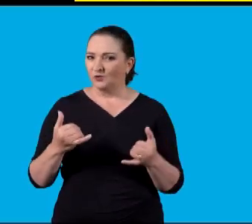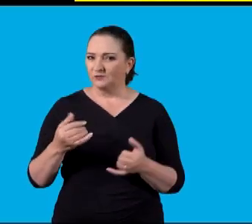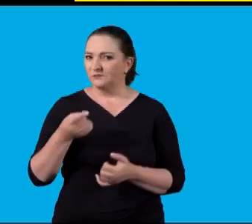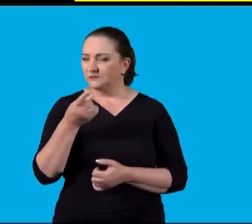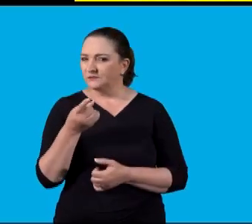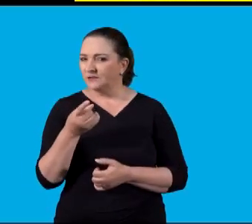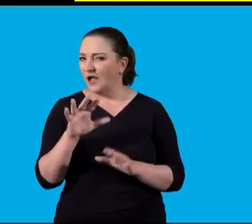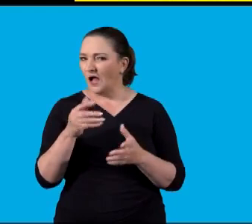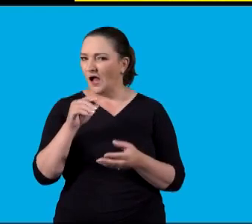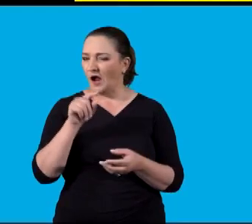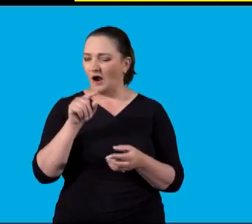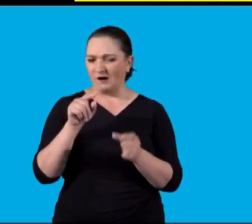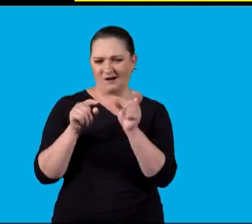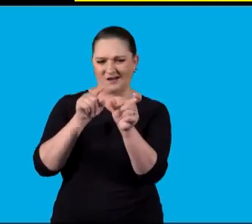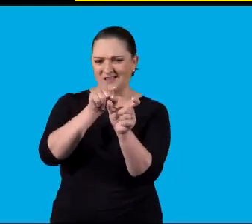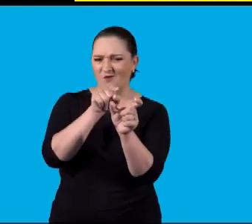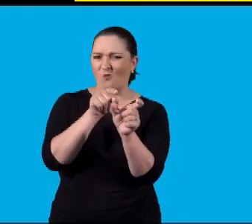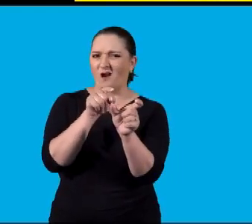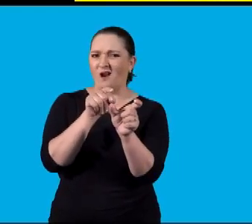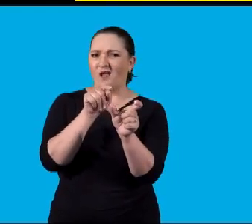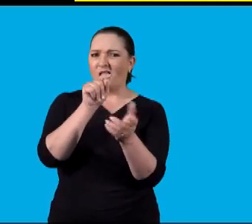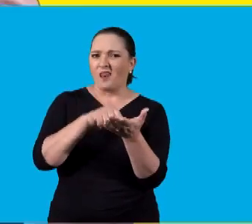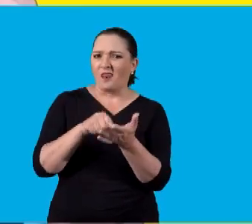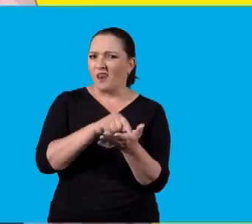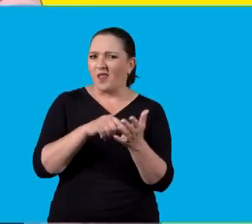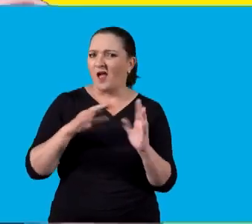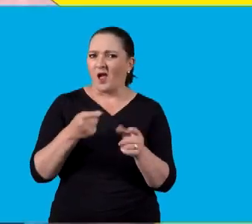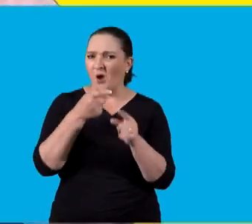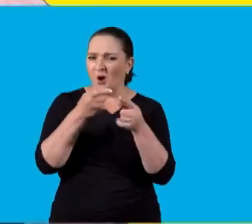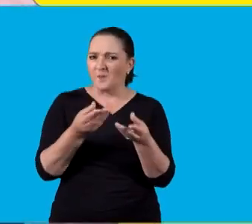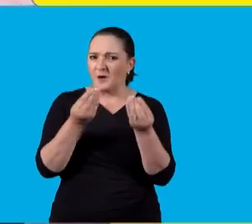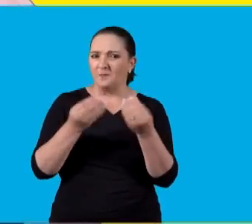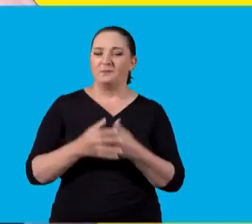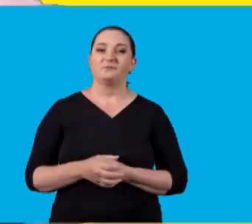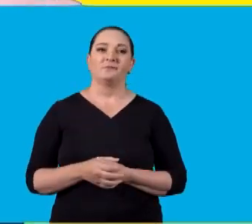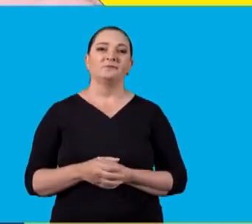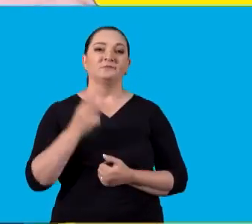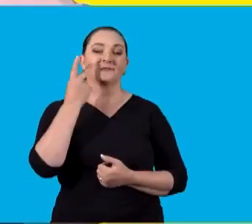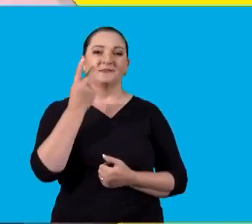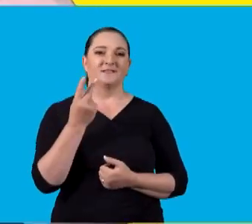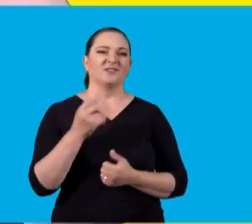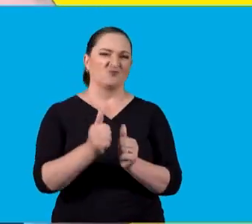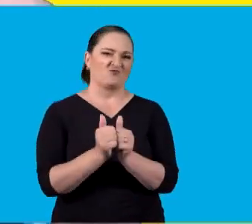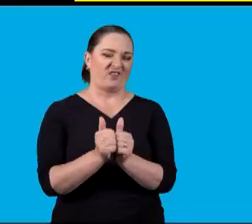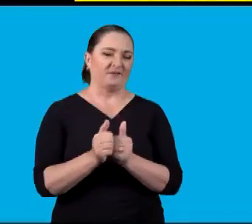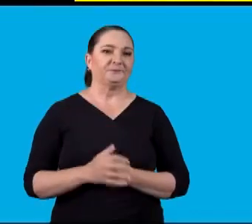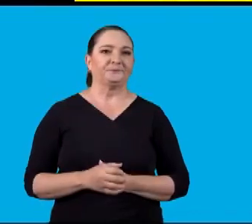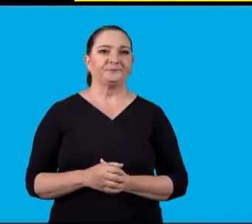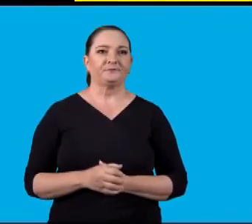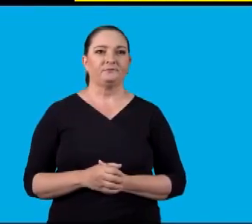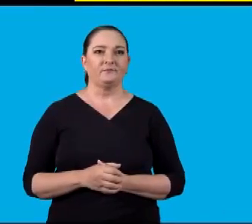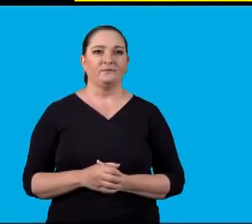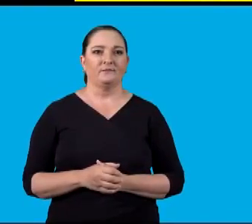is, how do I get that question mark? Let's grab the calculators and let's punch it together.